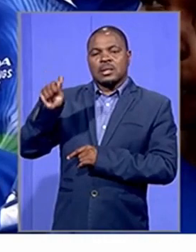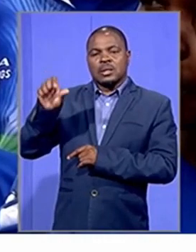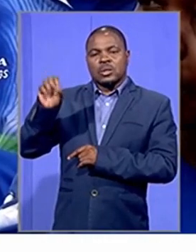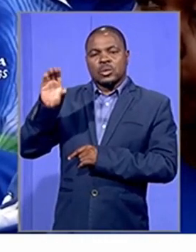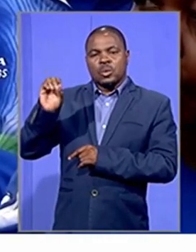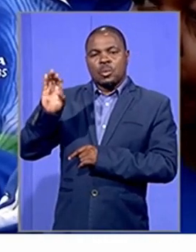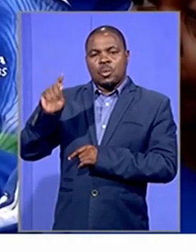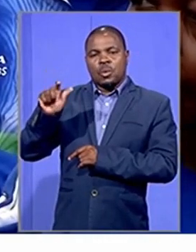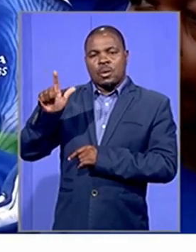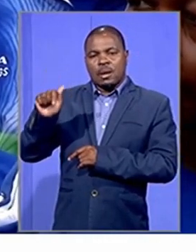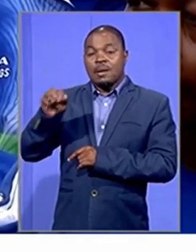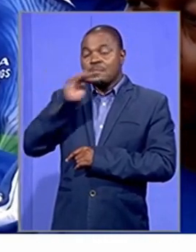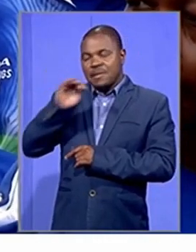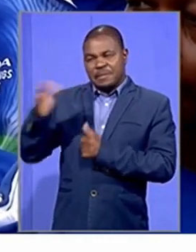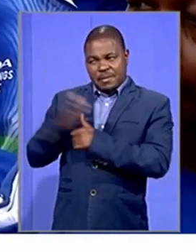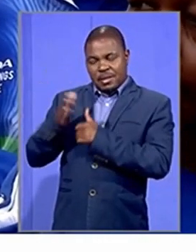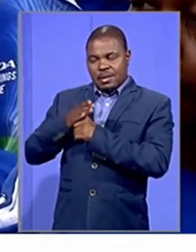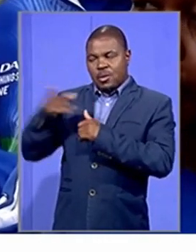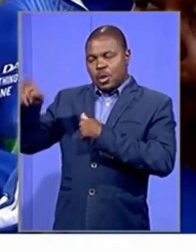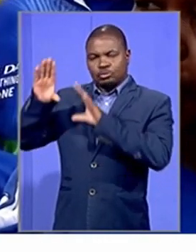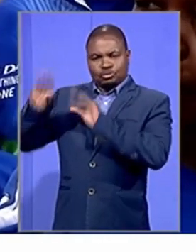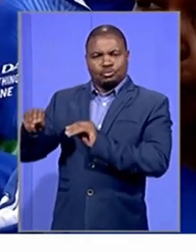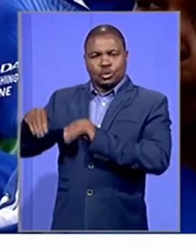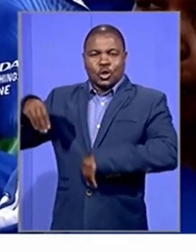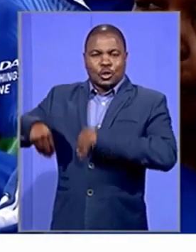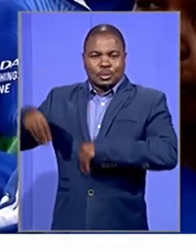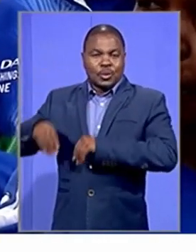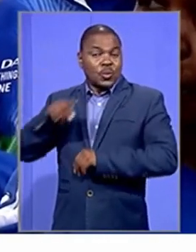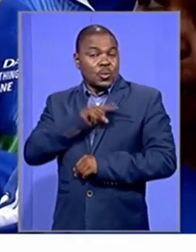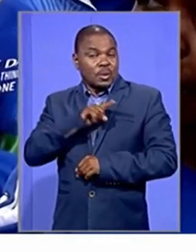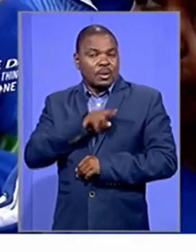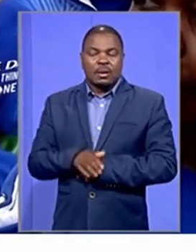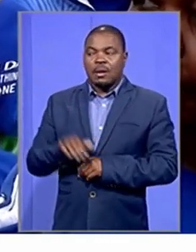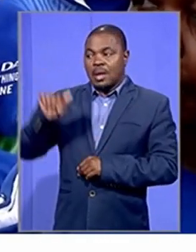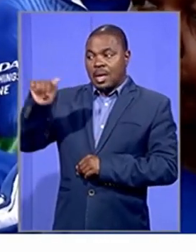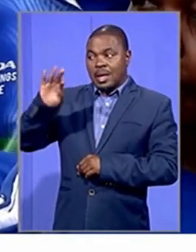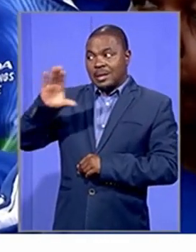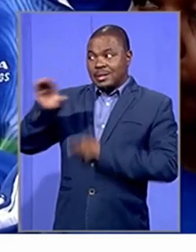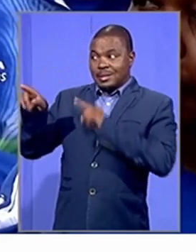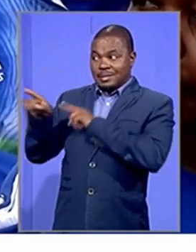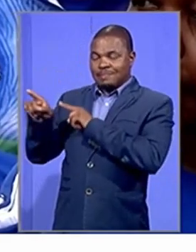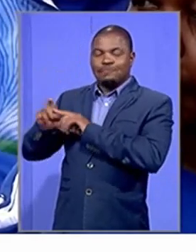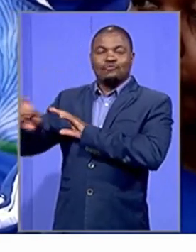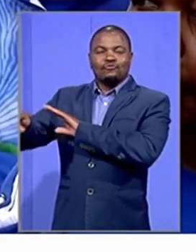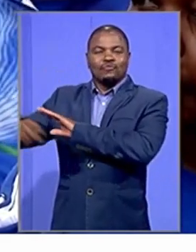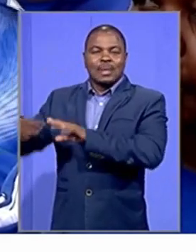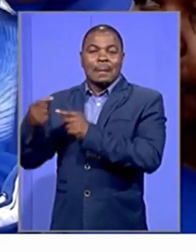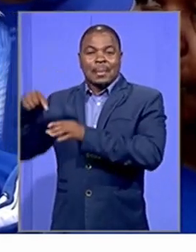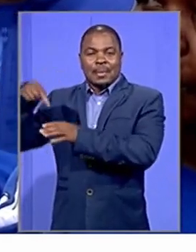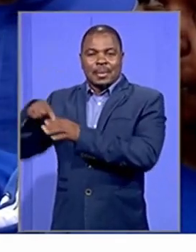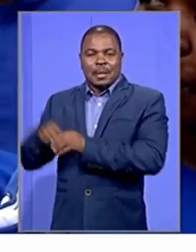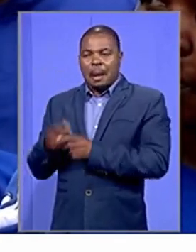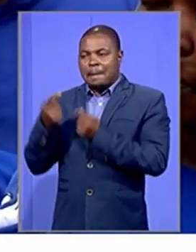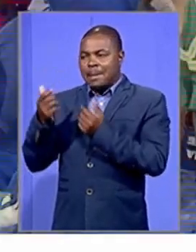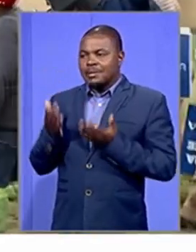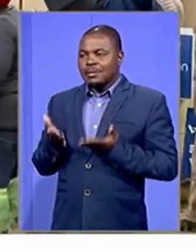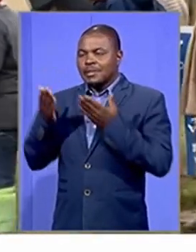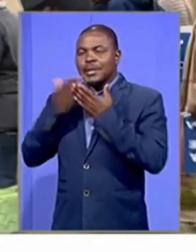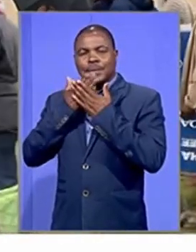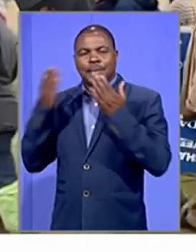the corruption. Because while the ANC and the administration is stealing the money, there's no money left to do any service